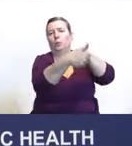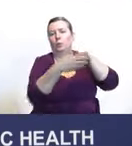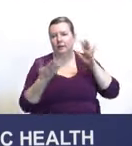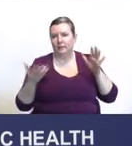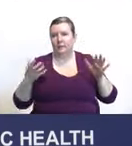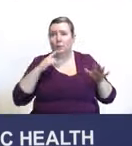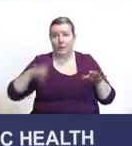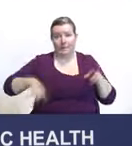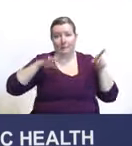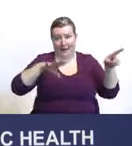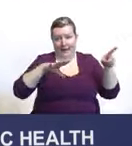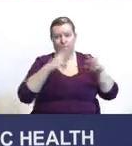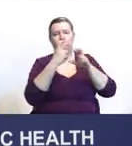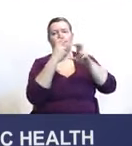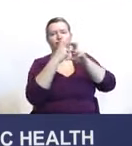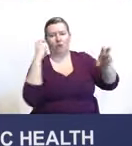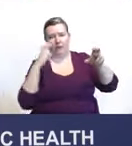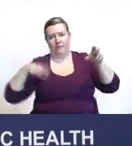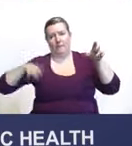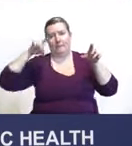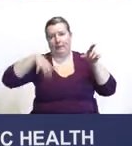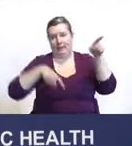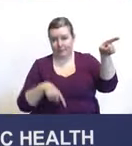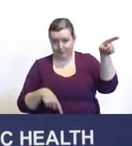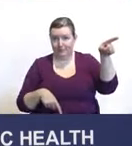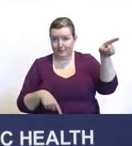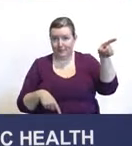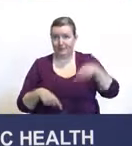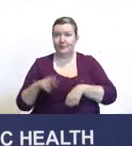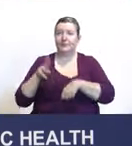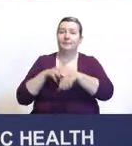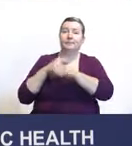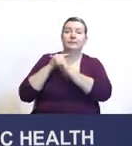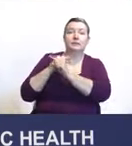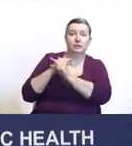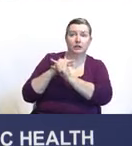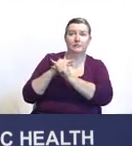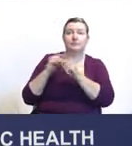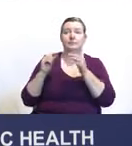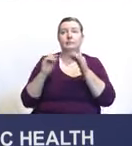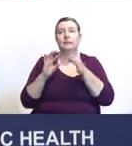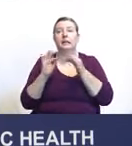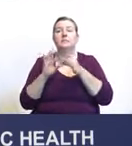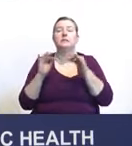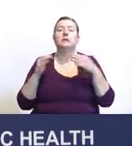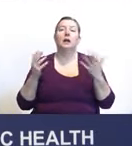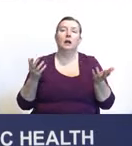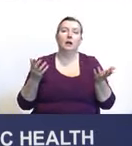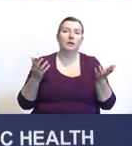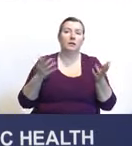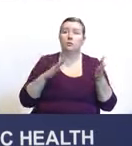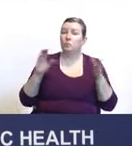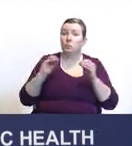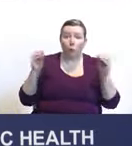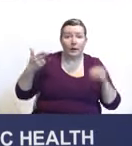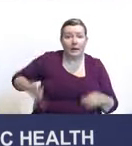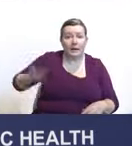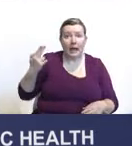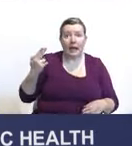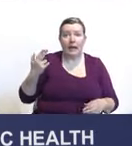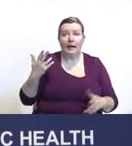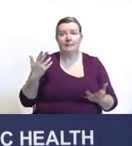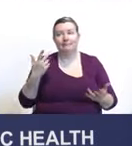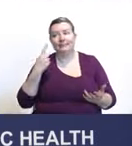of our interstates. And with regard to the National Guard being unarmed, usually in those types of missions and those